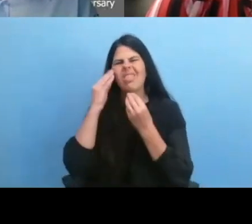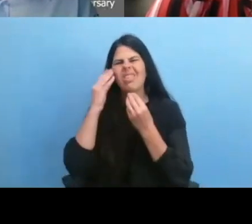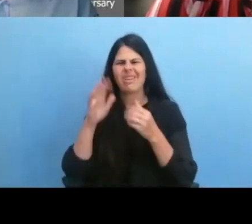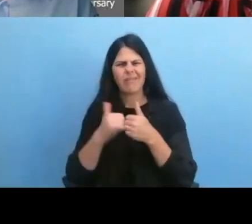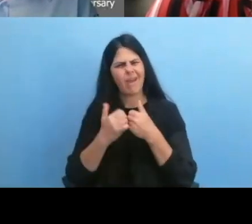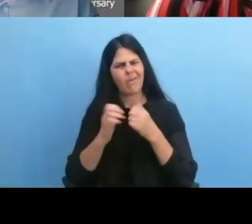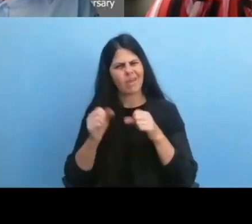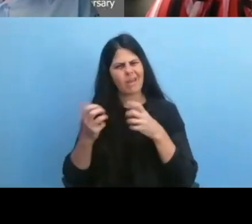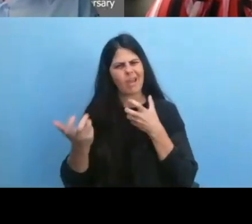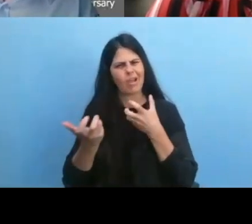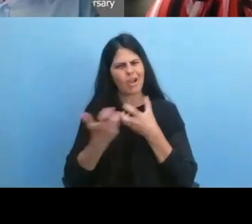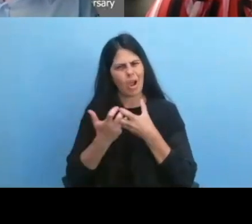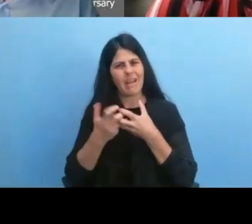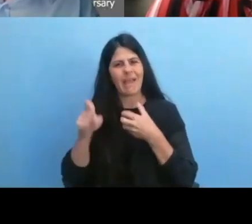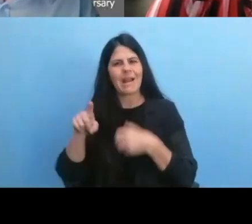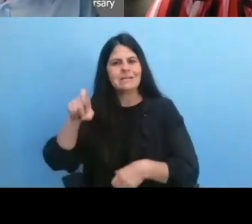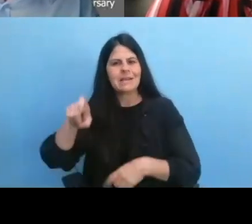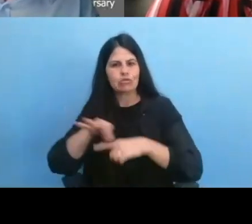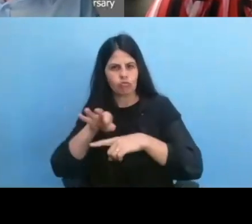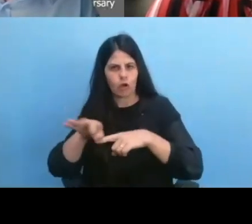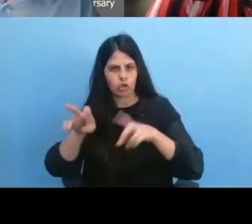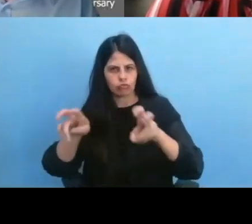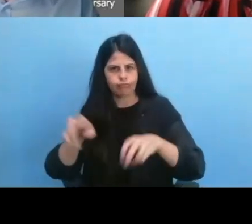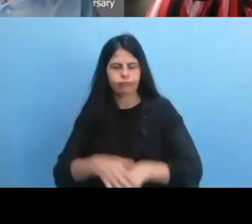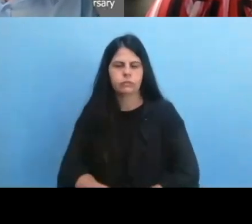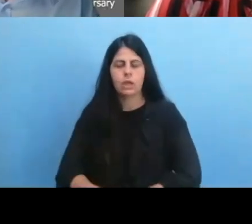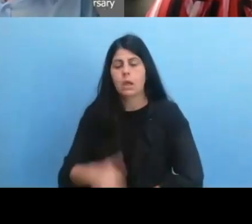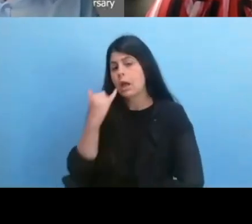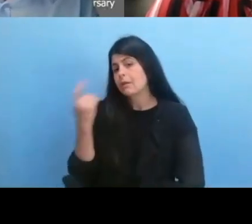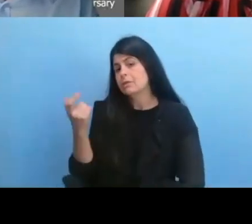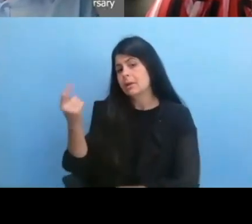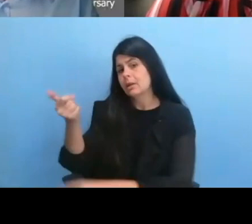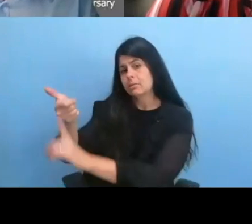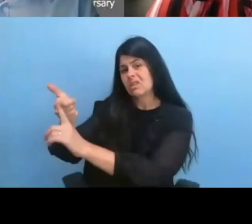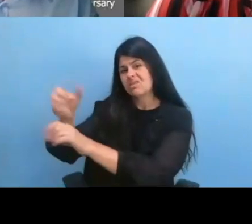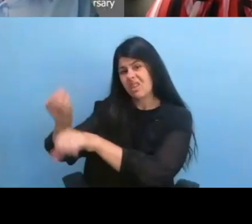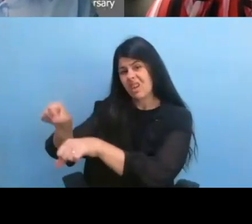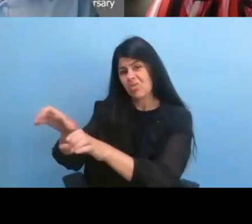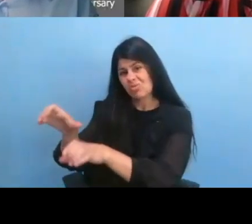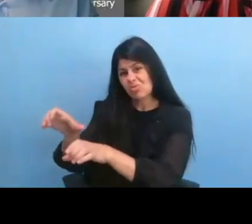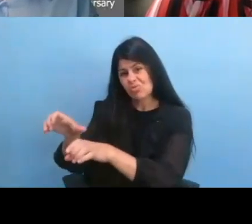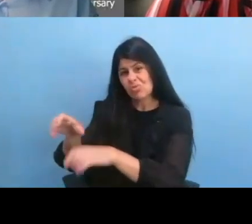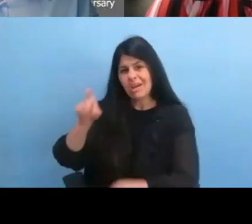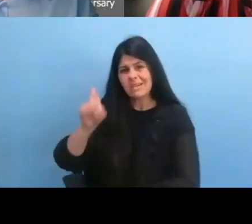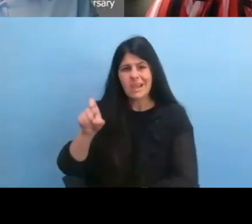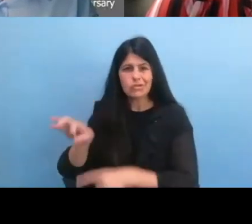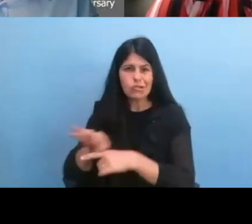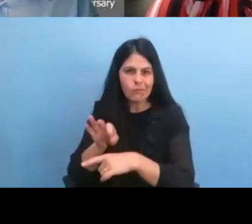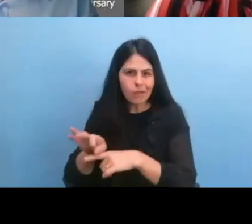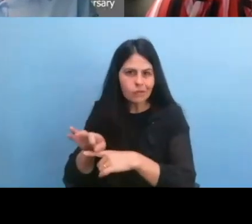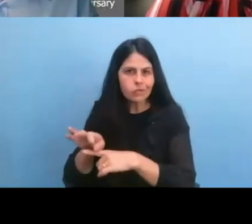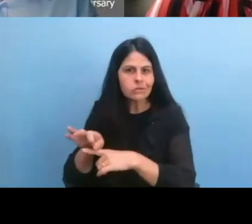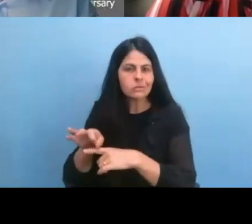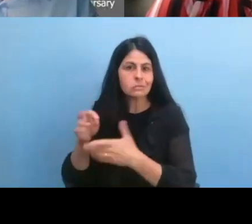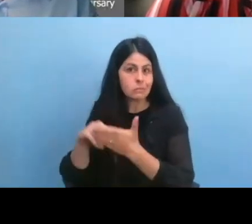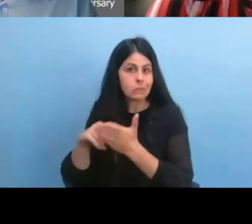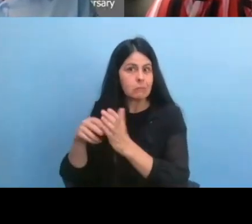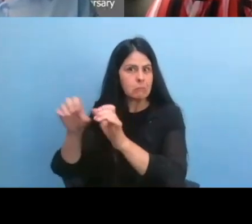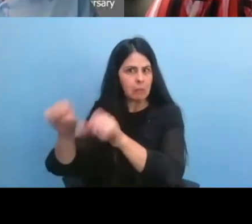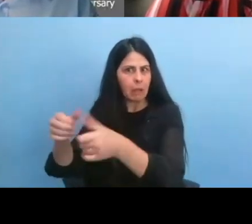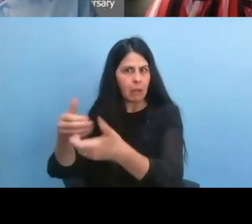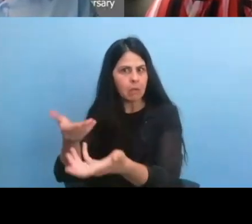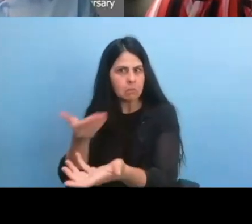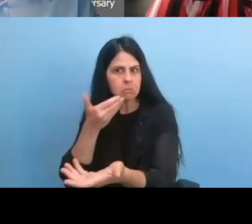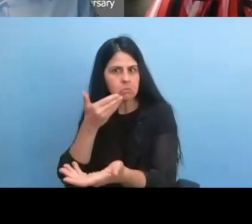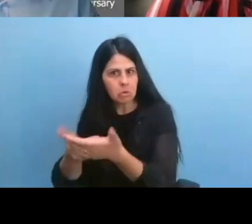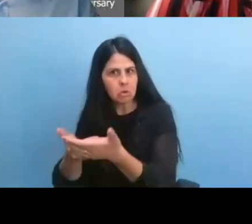that, and thinking about if someone can do those essential functions, then they're a good candidate for the job. And so